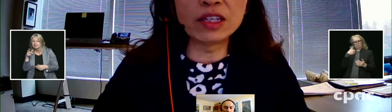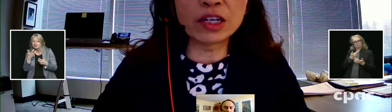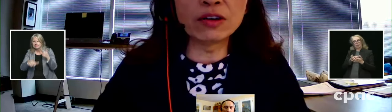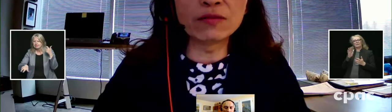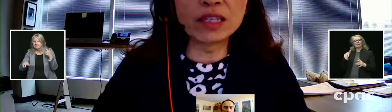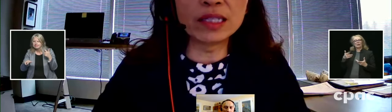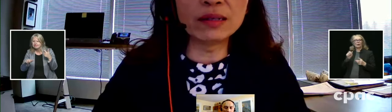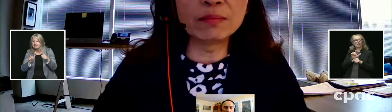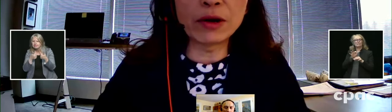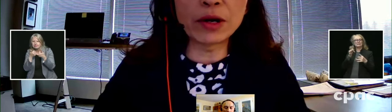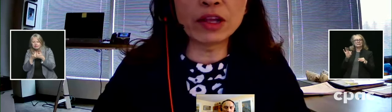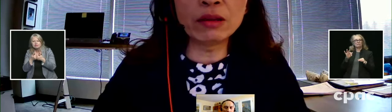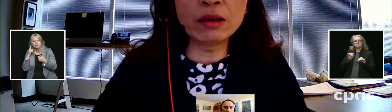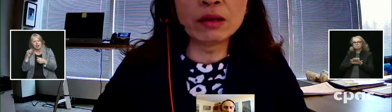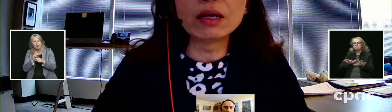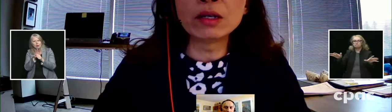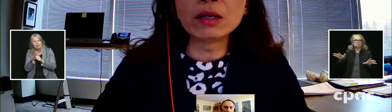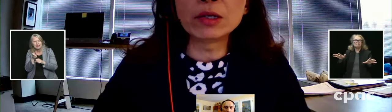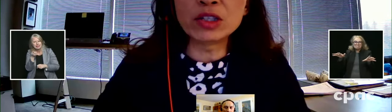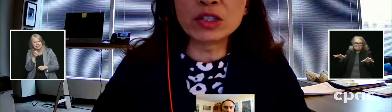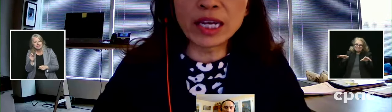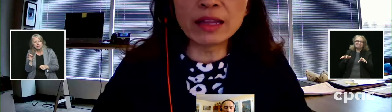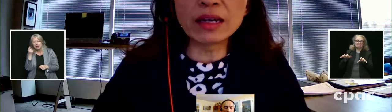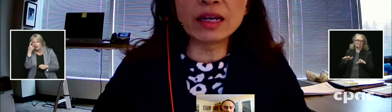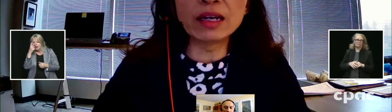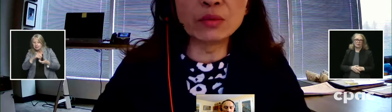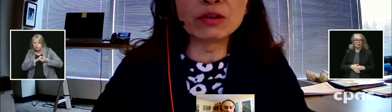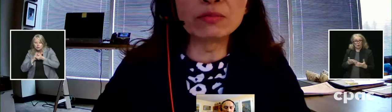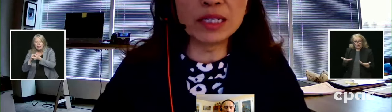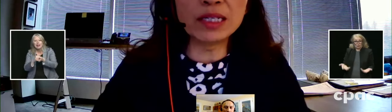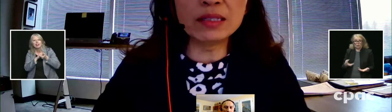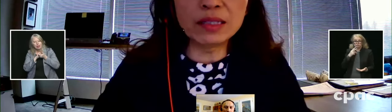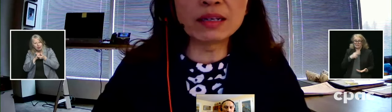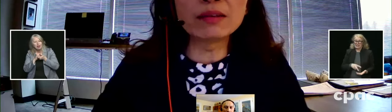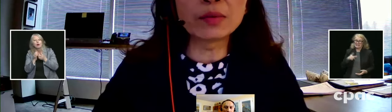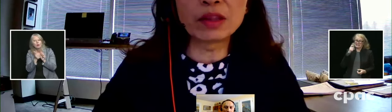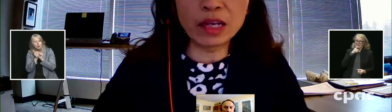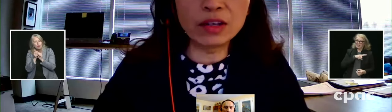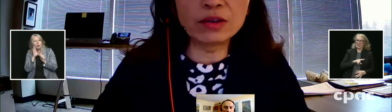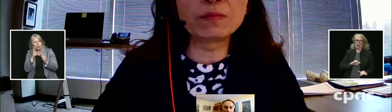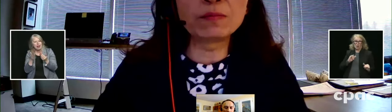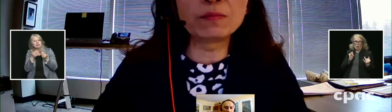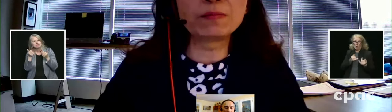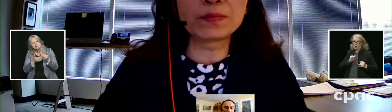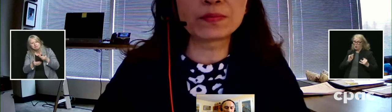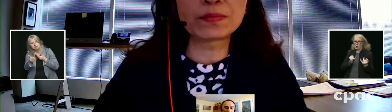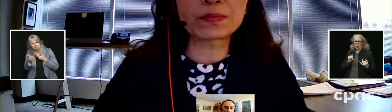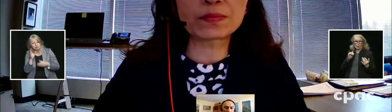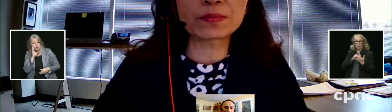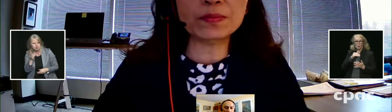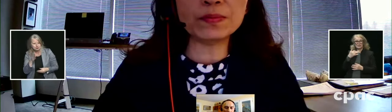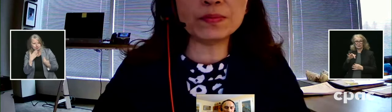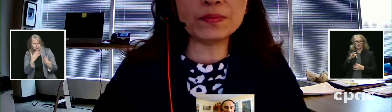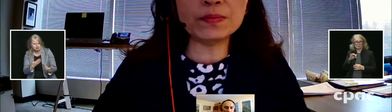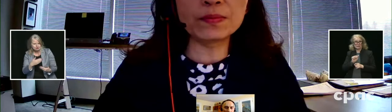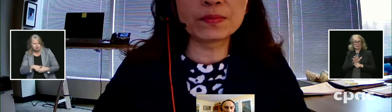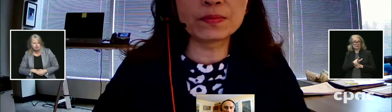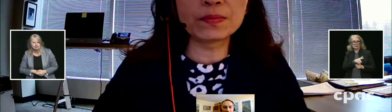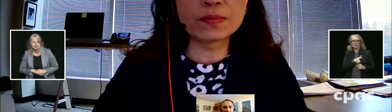the COVID-19 marathon, but together it will be easier. Thank you.